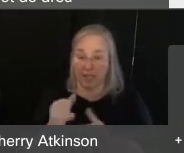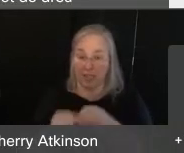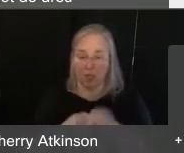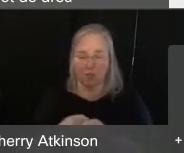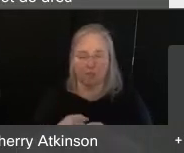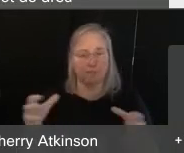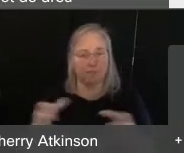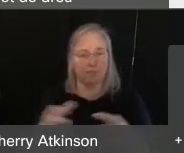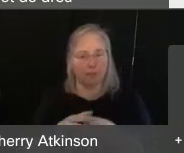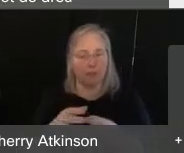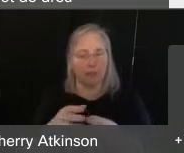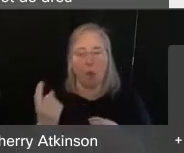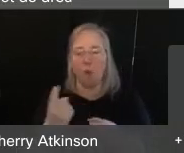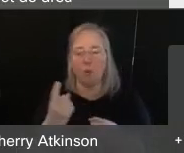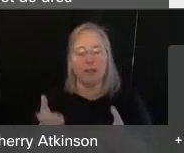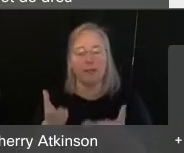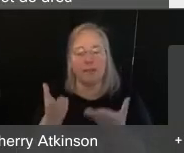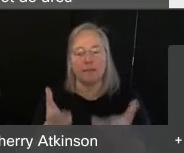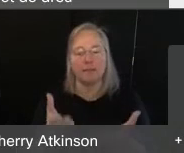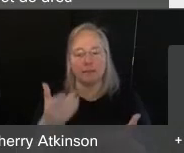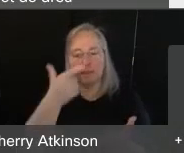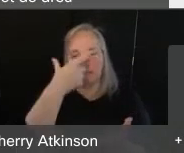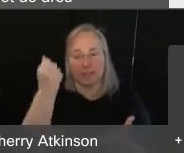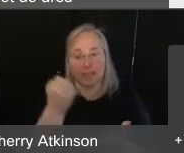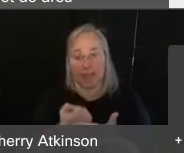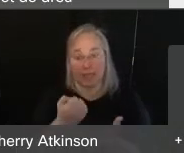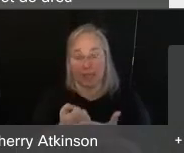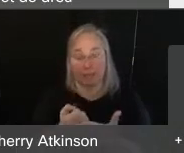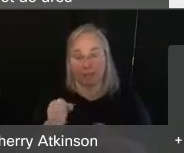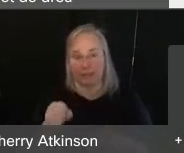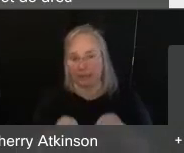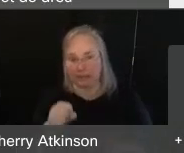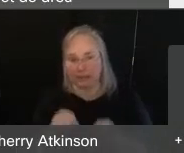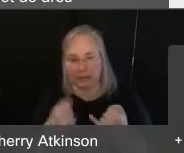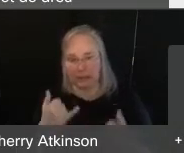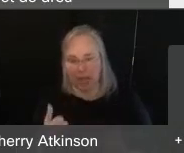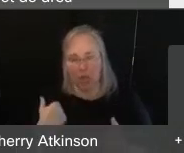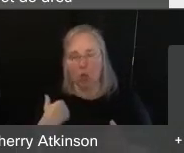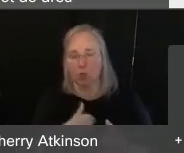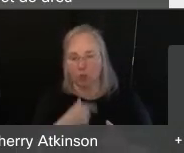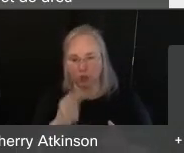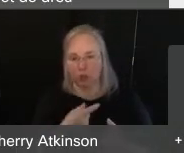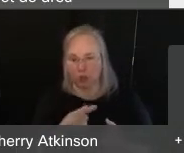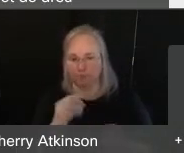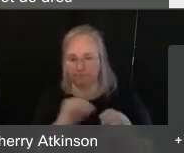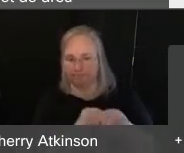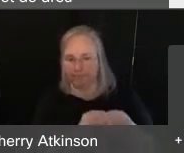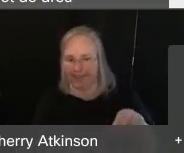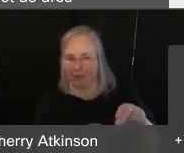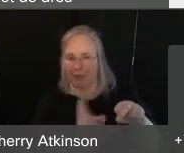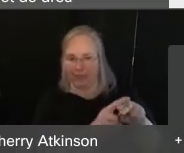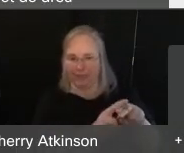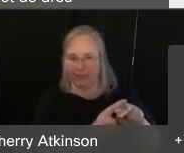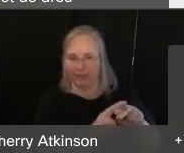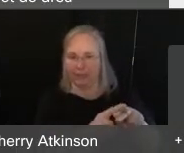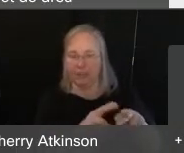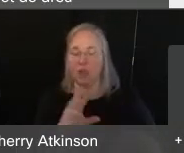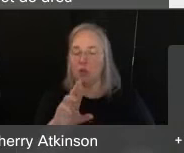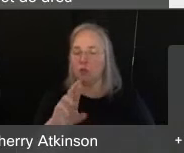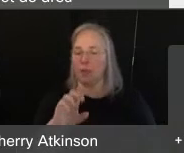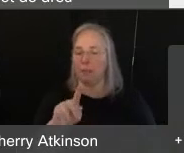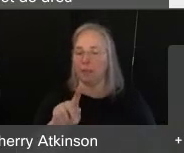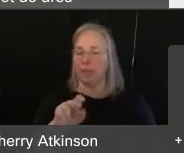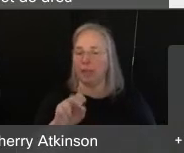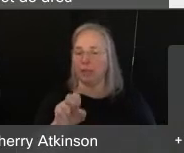just suggests that, because of economic uncertainties, we should increase, the county should replenish and increase its